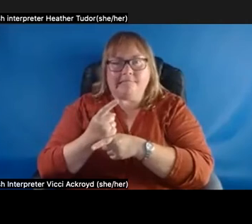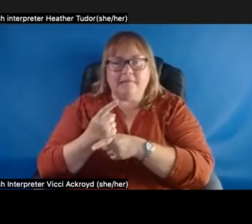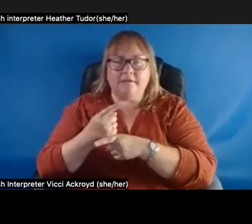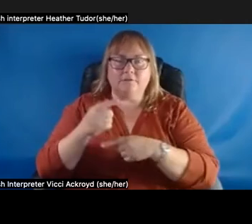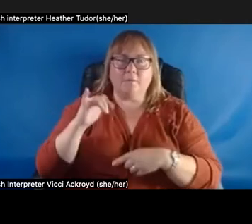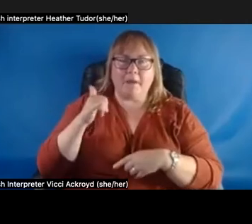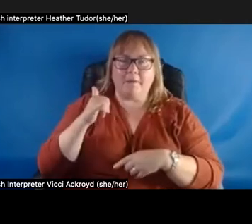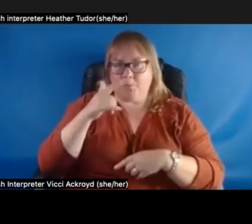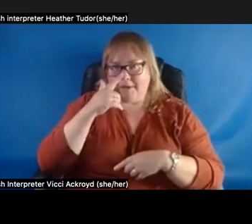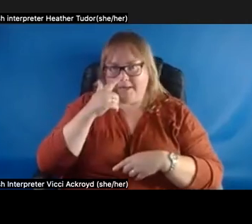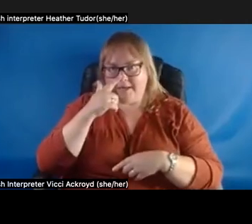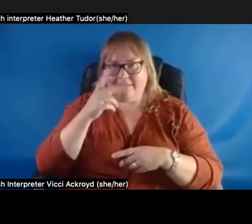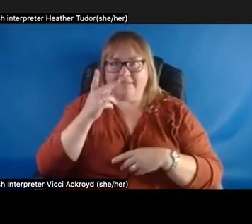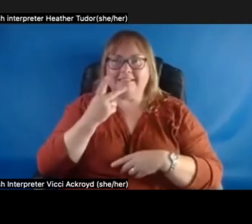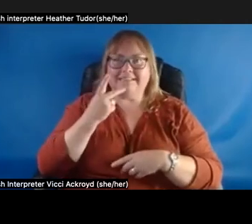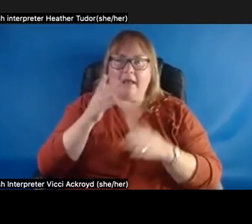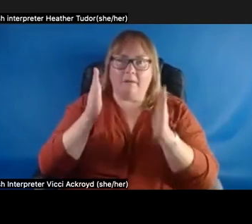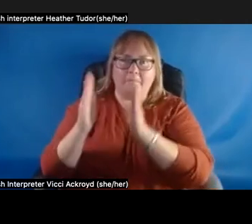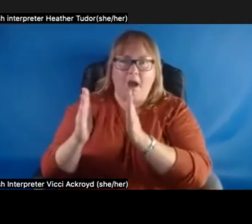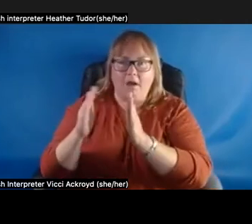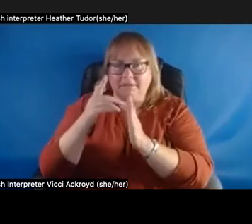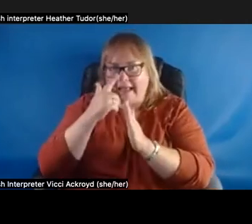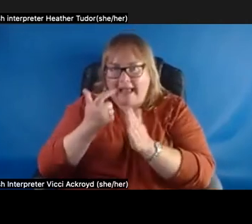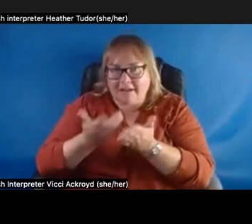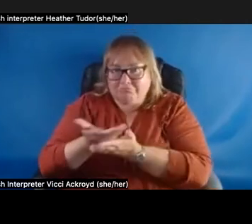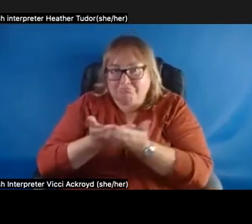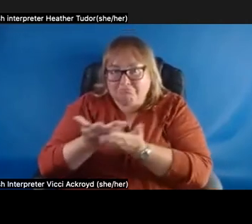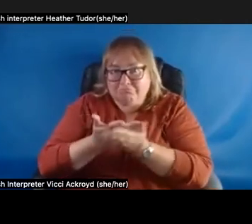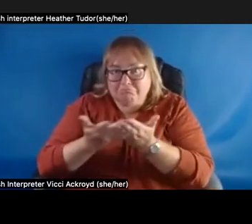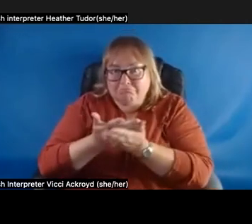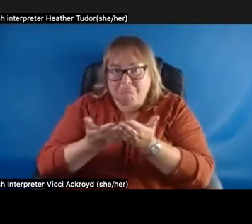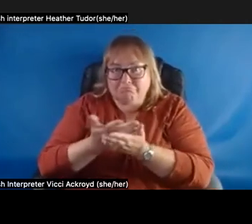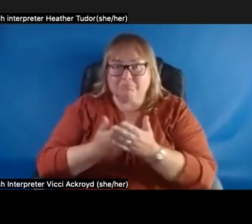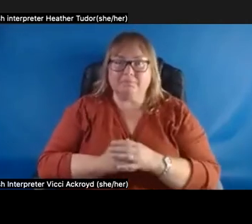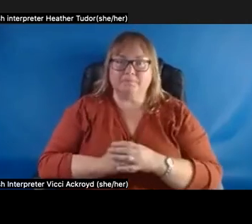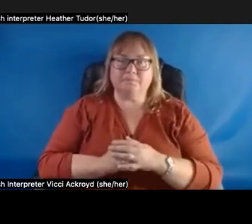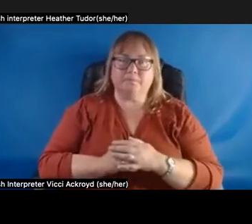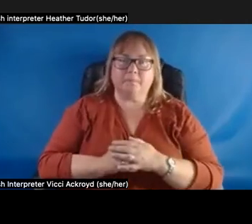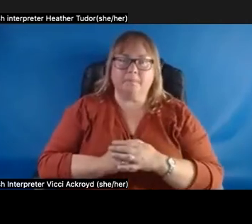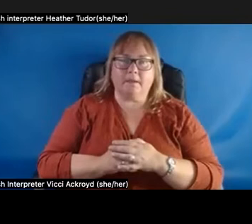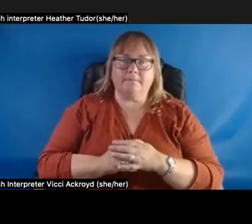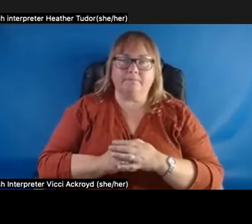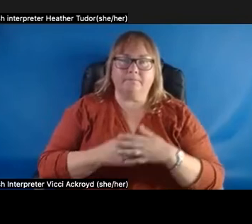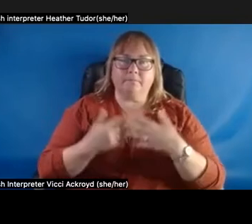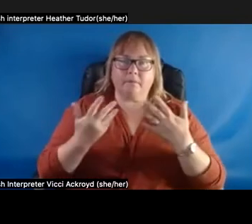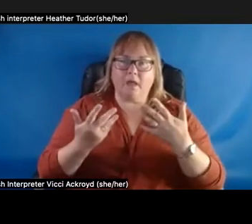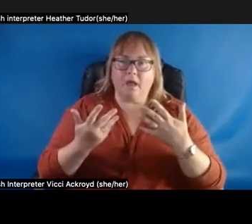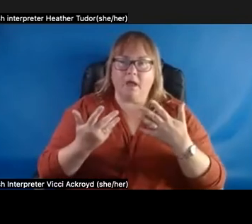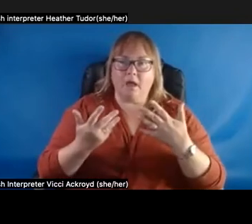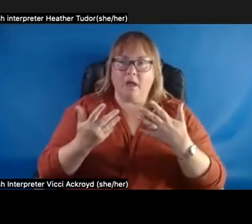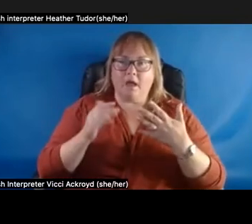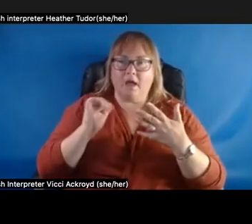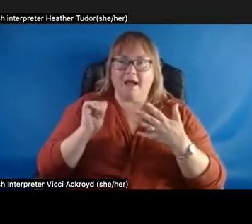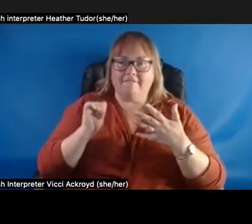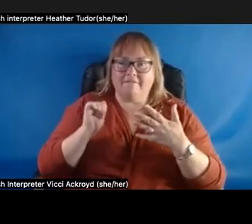up in the second part of the conversation. So some of them is like a little bit of a provocative conversation is